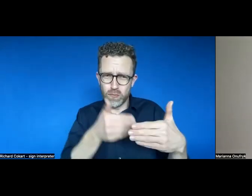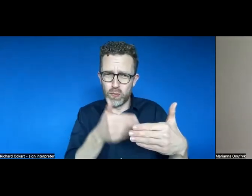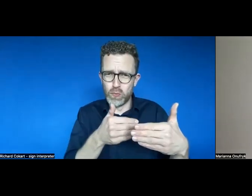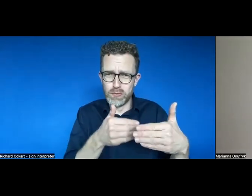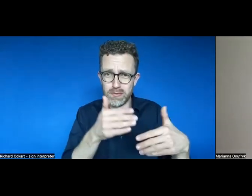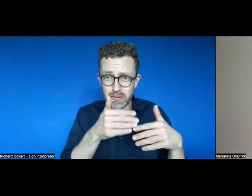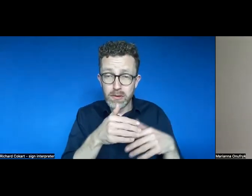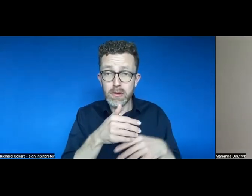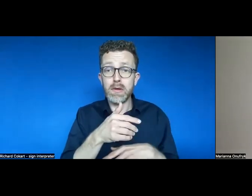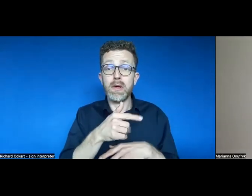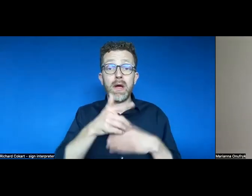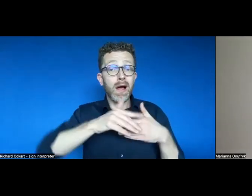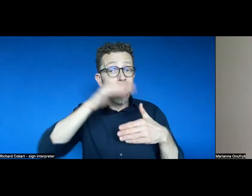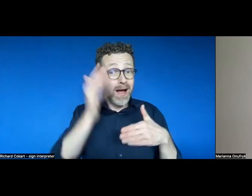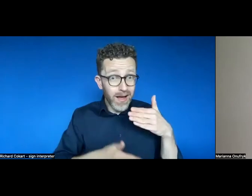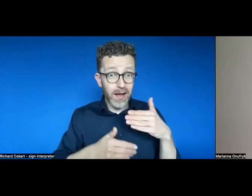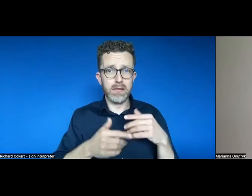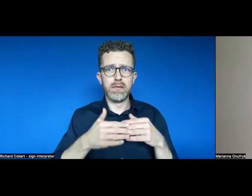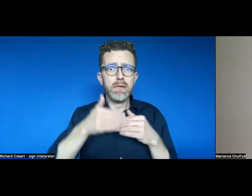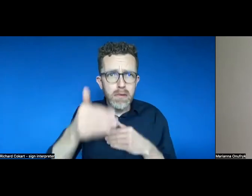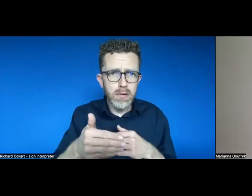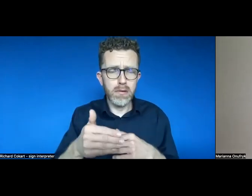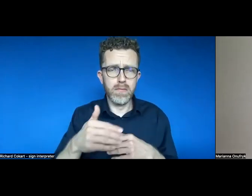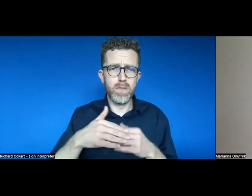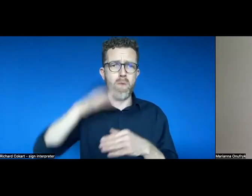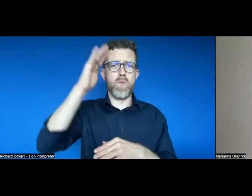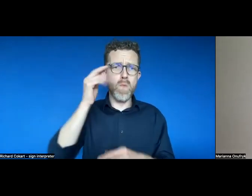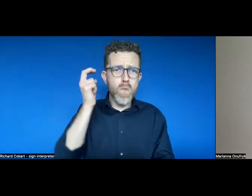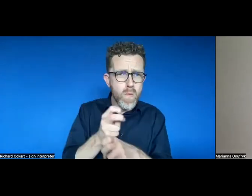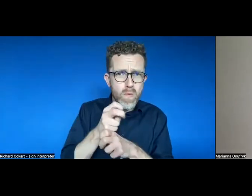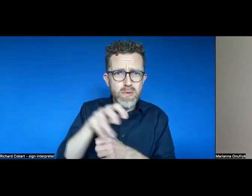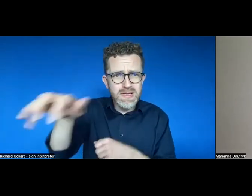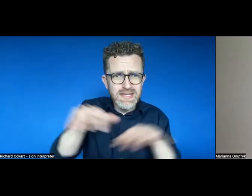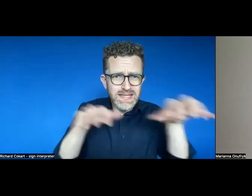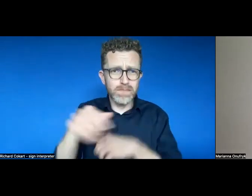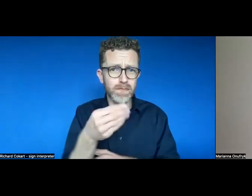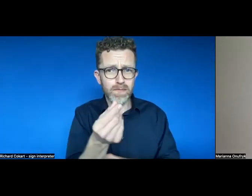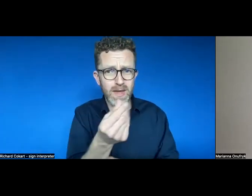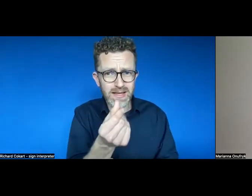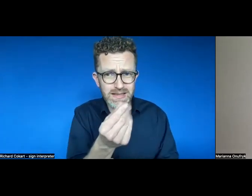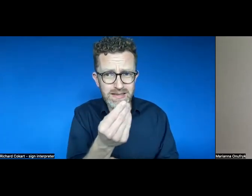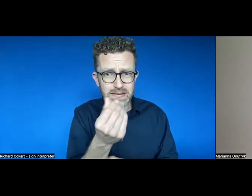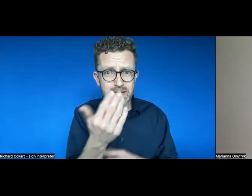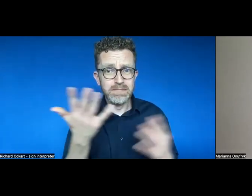donor was a German organization from Germany,